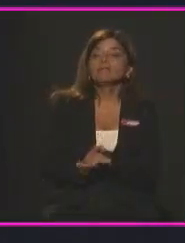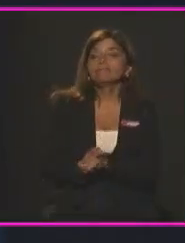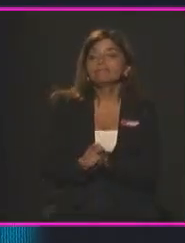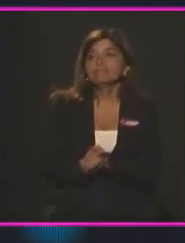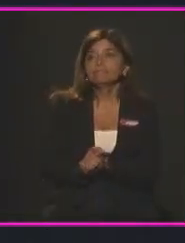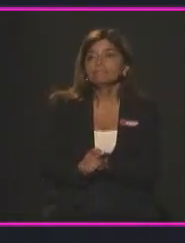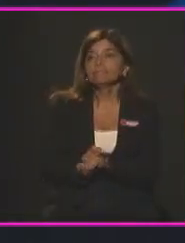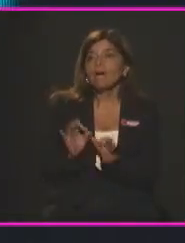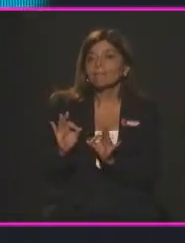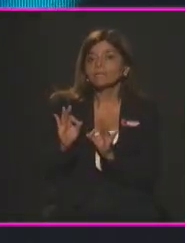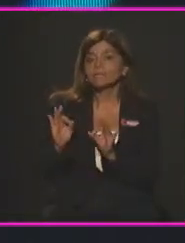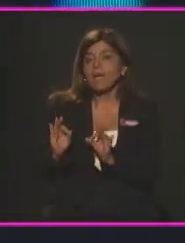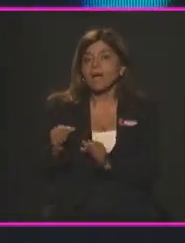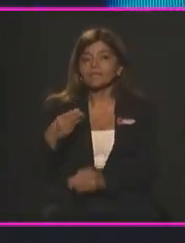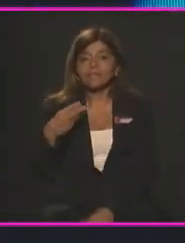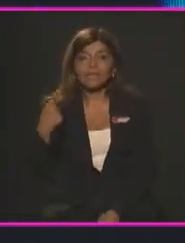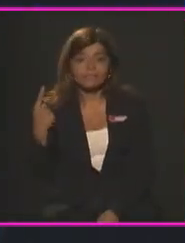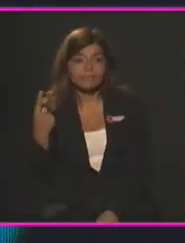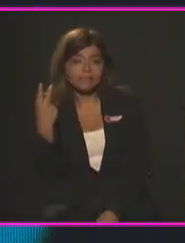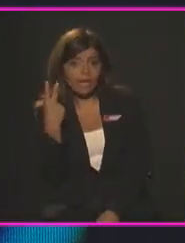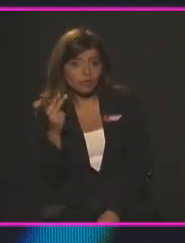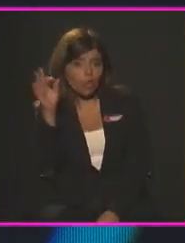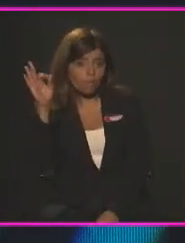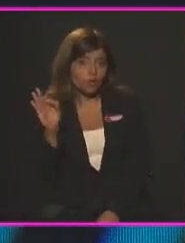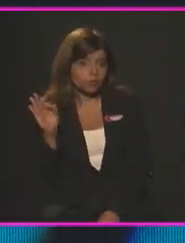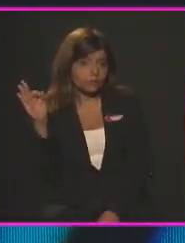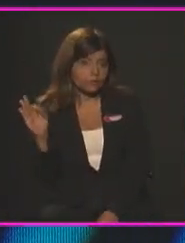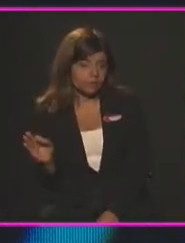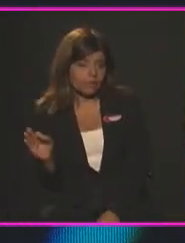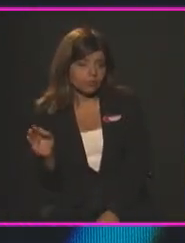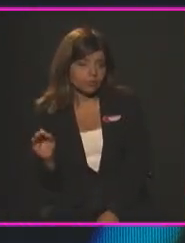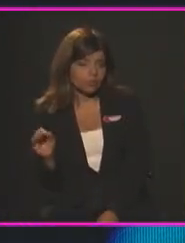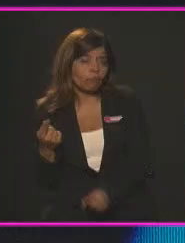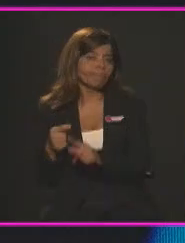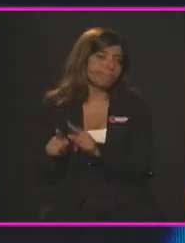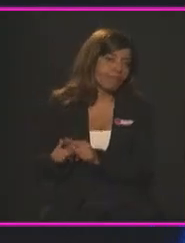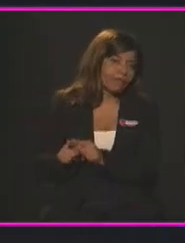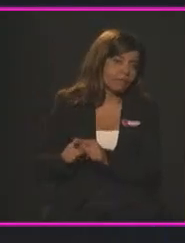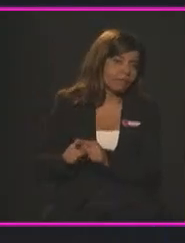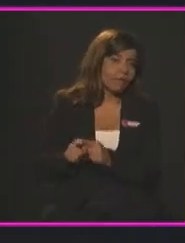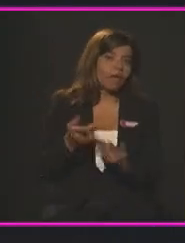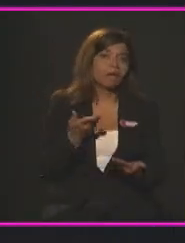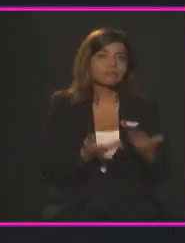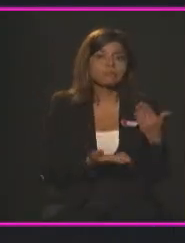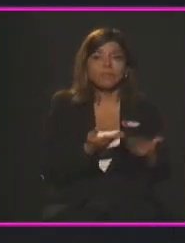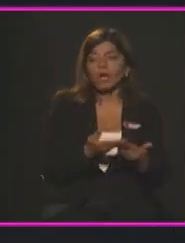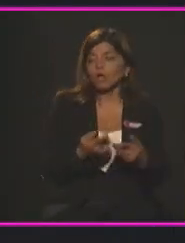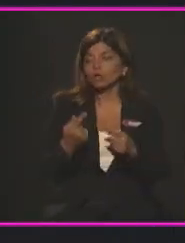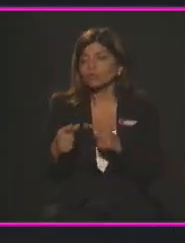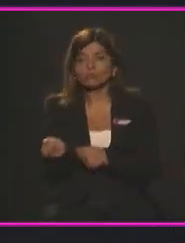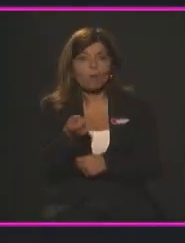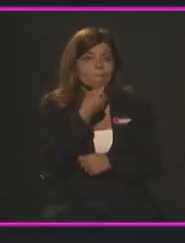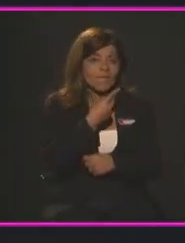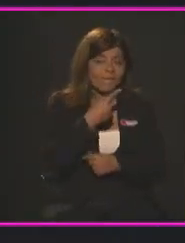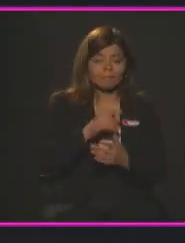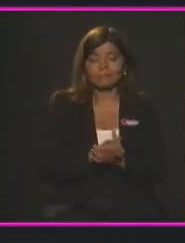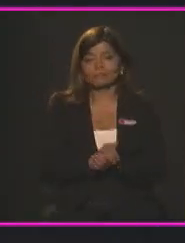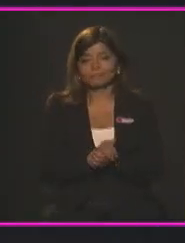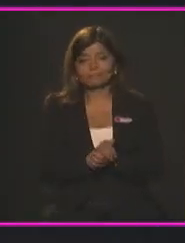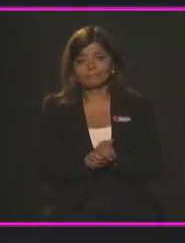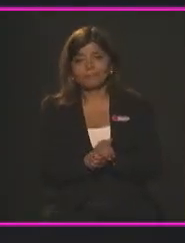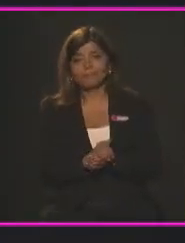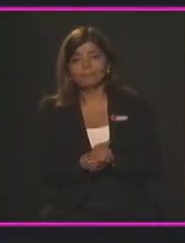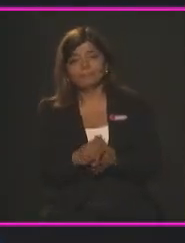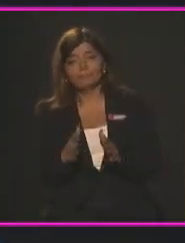to SSRIs like Prozac. Now, to check it was diet-specific, when they used low-fat diet as a